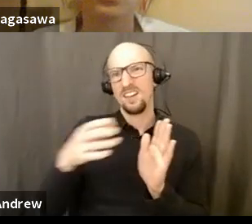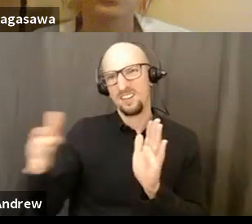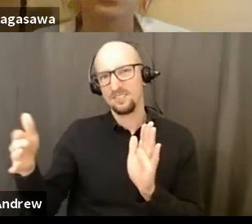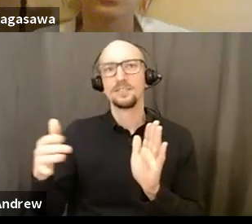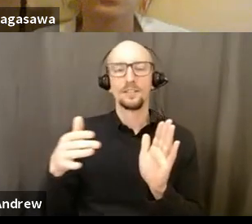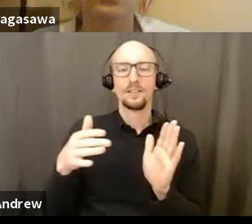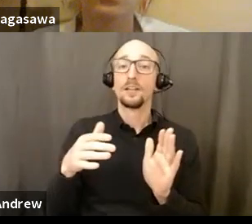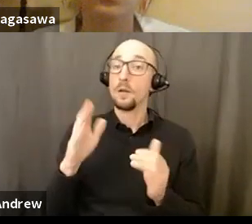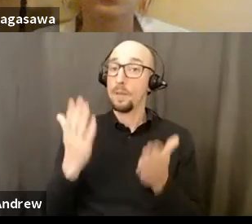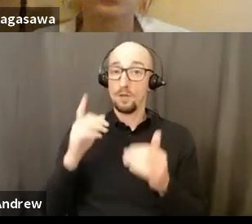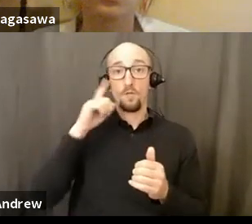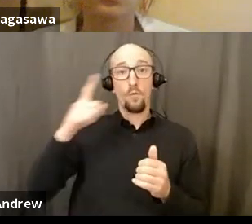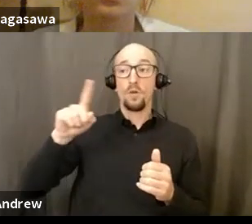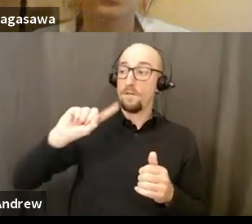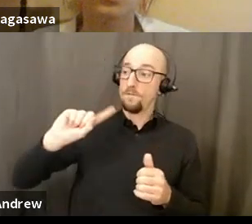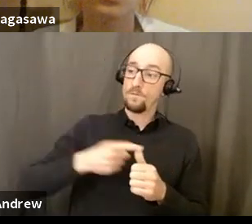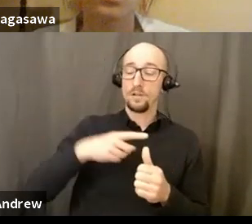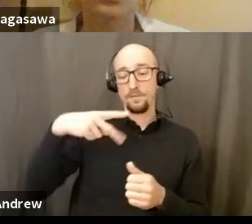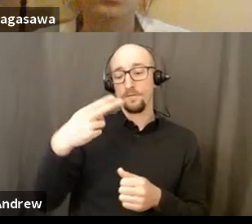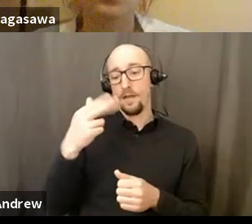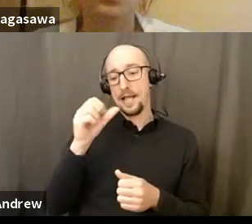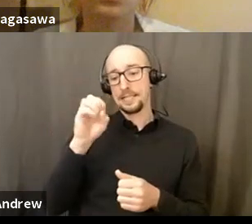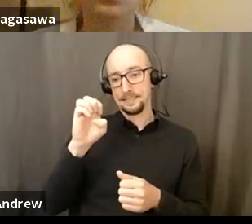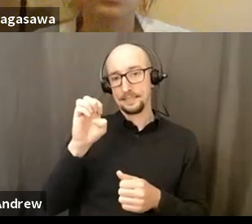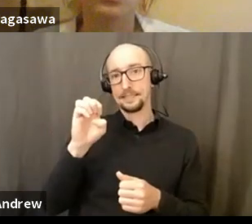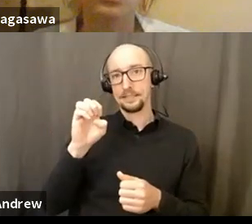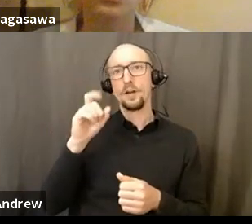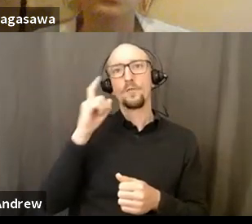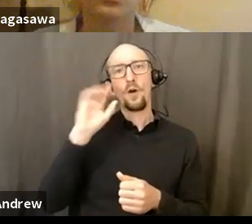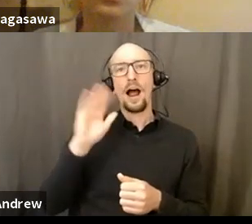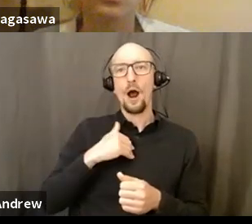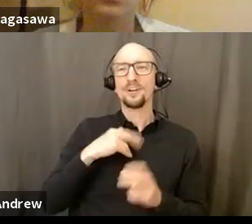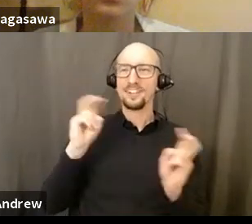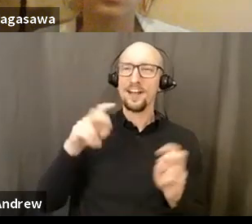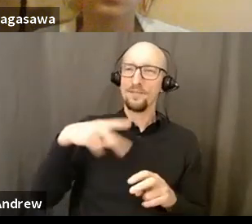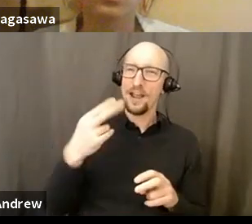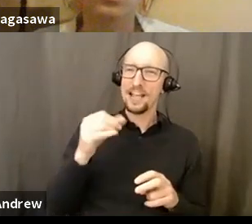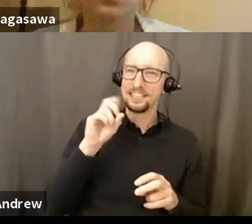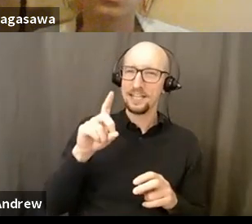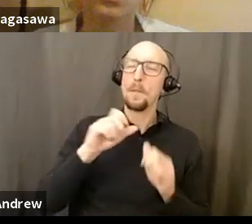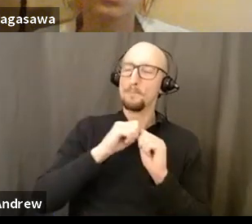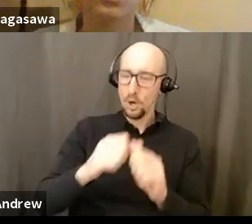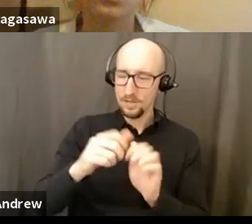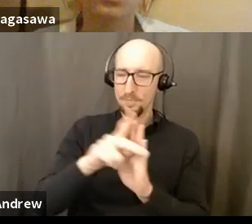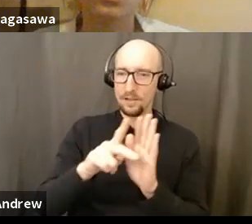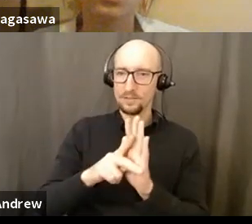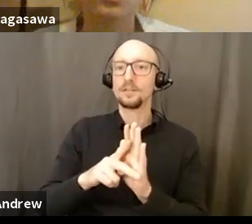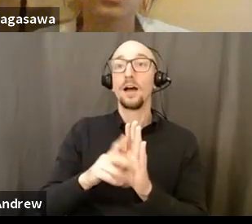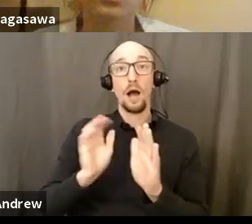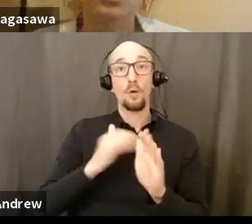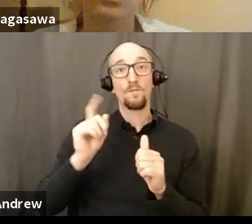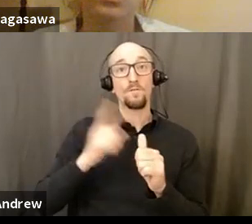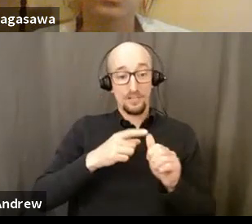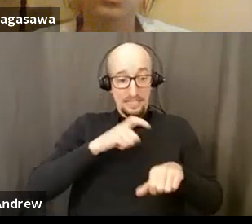of our phase permanent policy, that first phase would